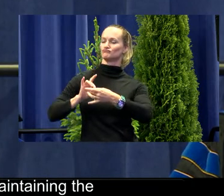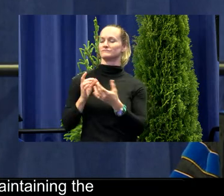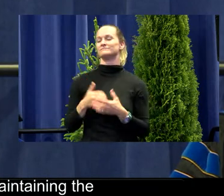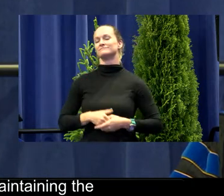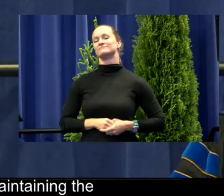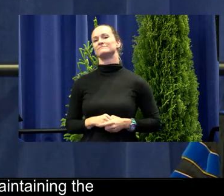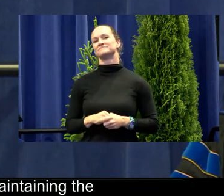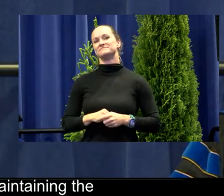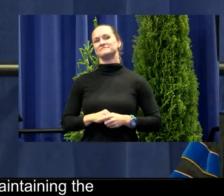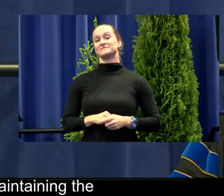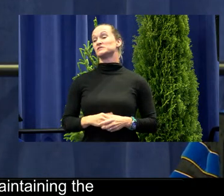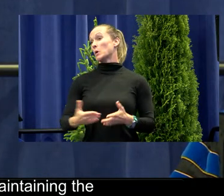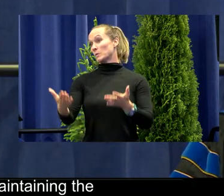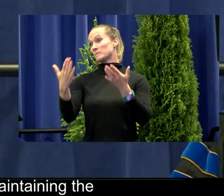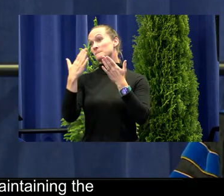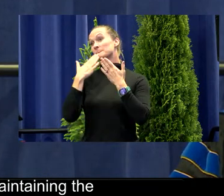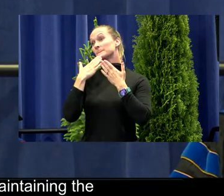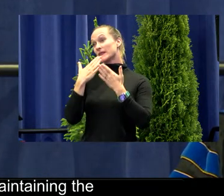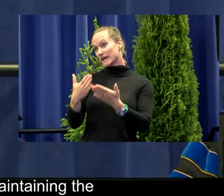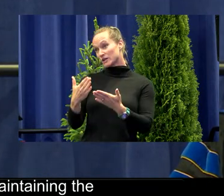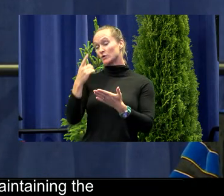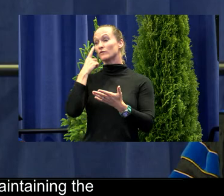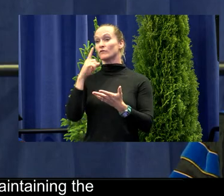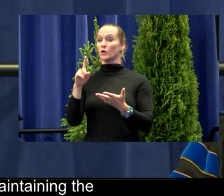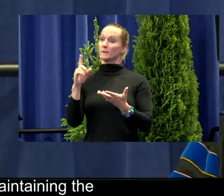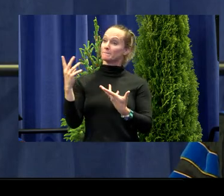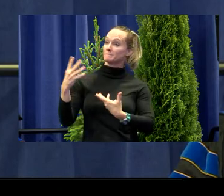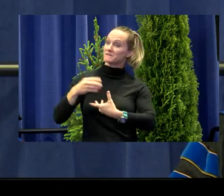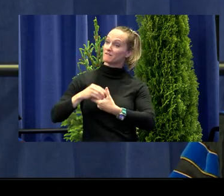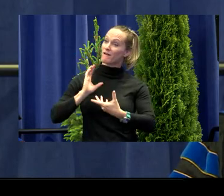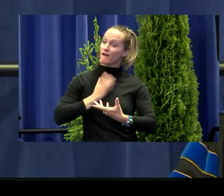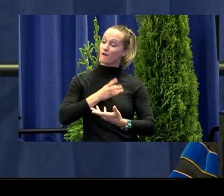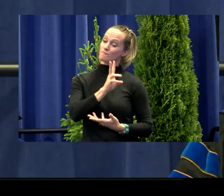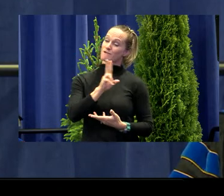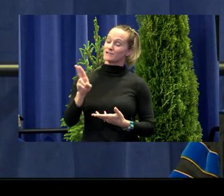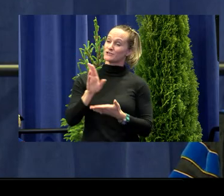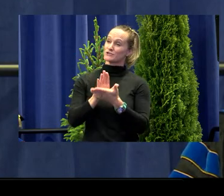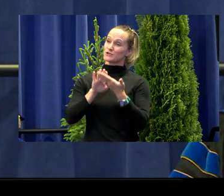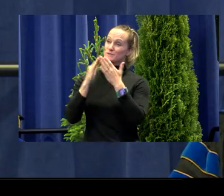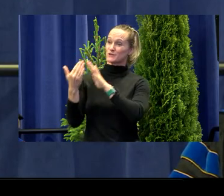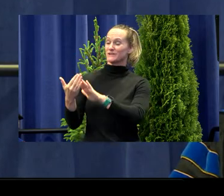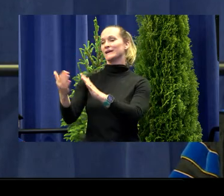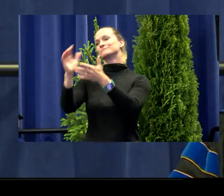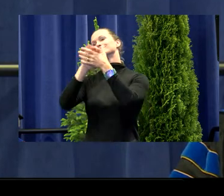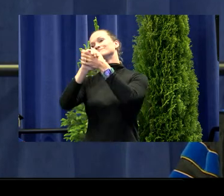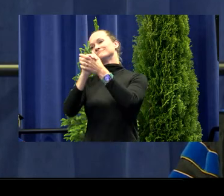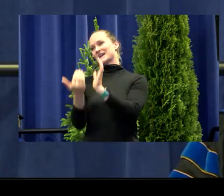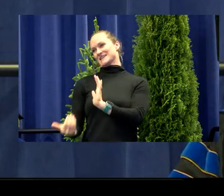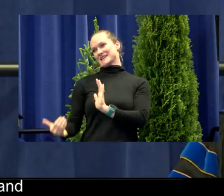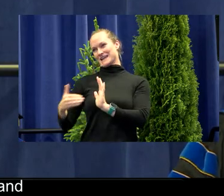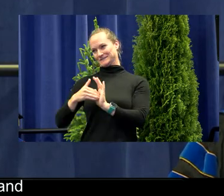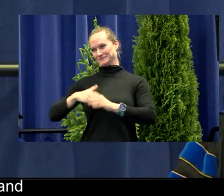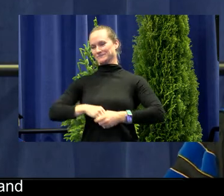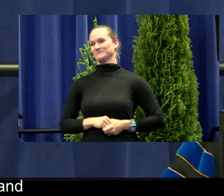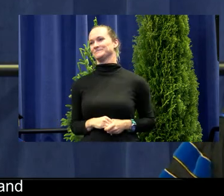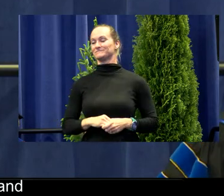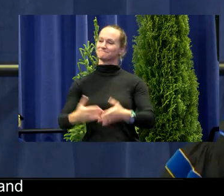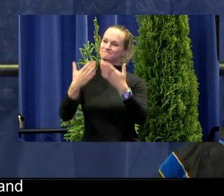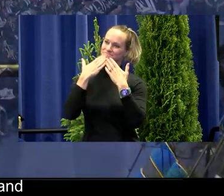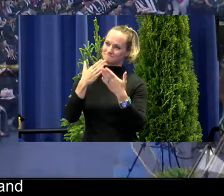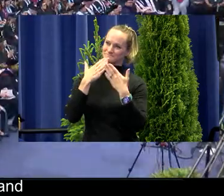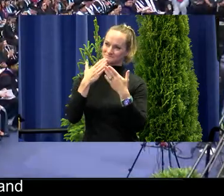years. So thank you for being part of the Western community, and congratulations again on behalf of the faculty.